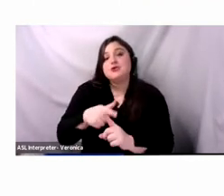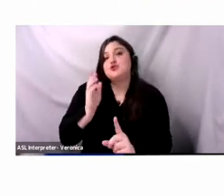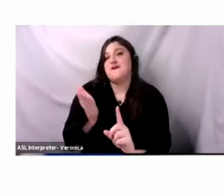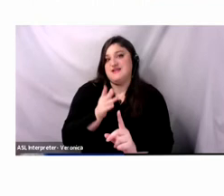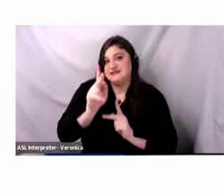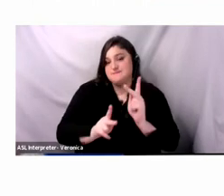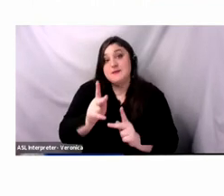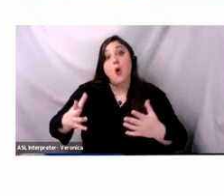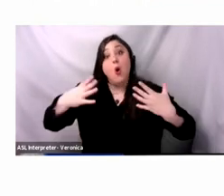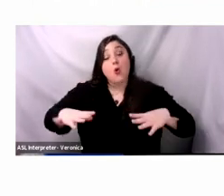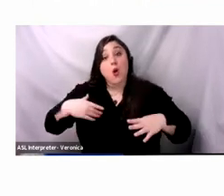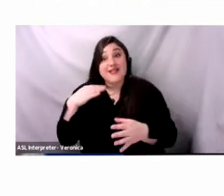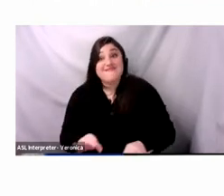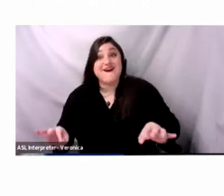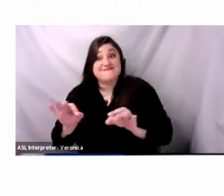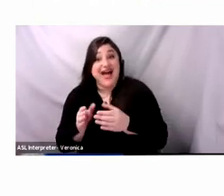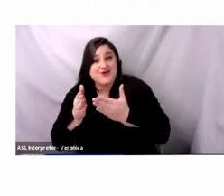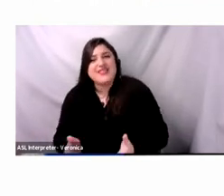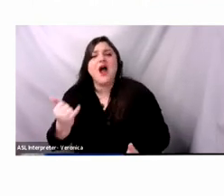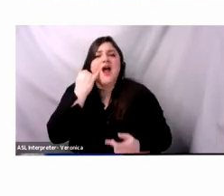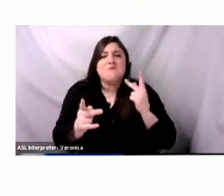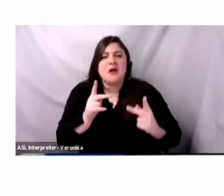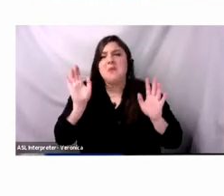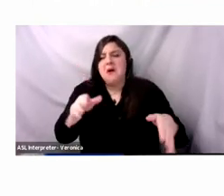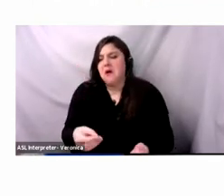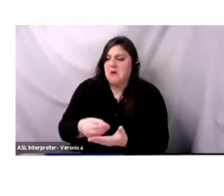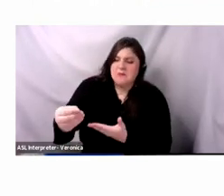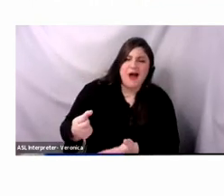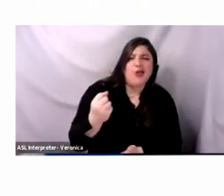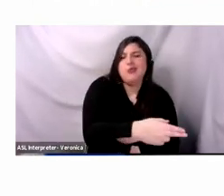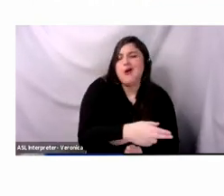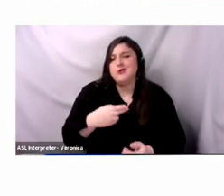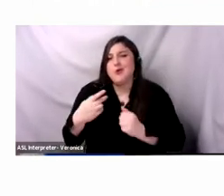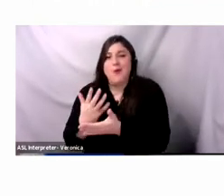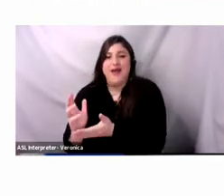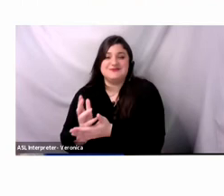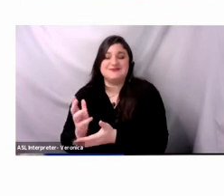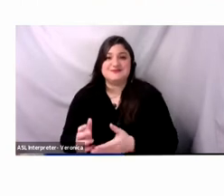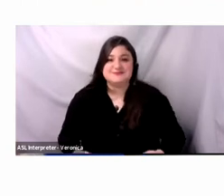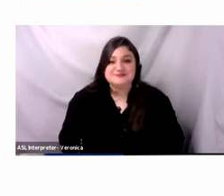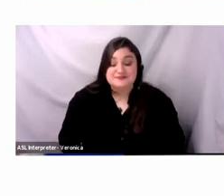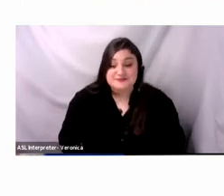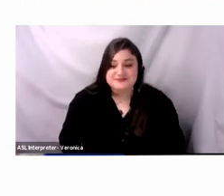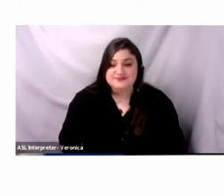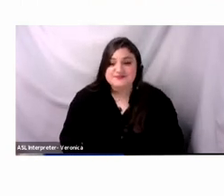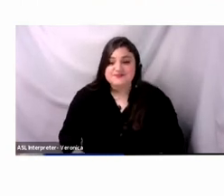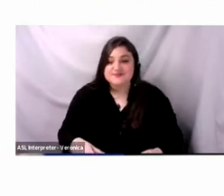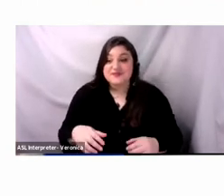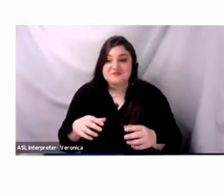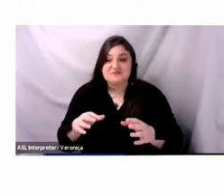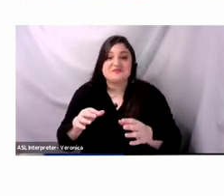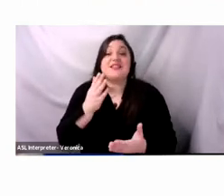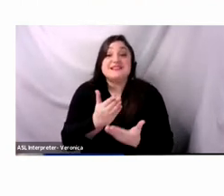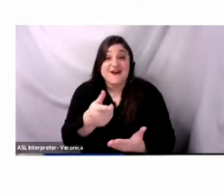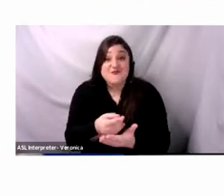when they've grown up literally walking on top of it and brushing up against it while they swim. As Molly said, the things people buy in